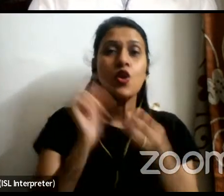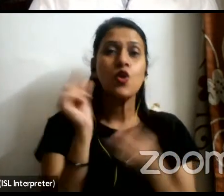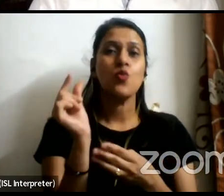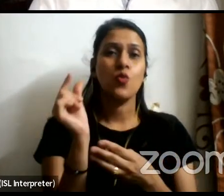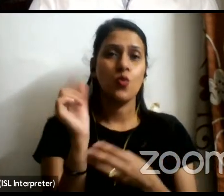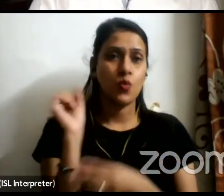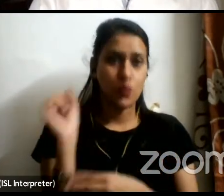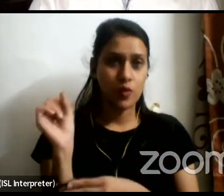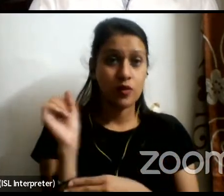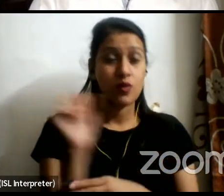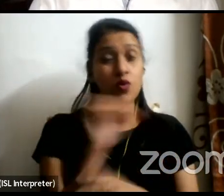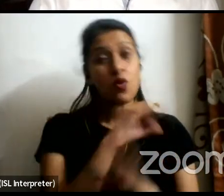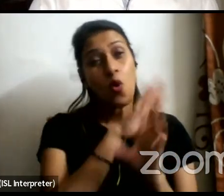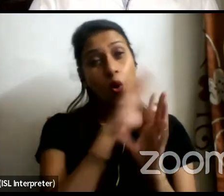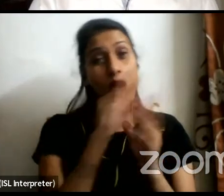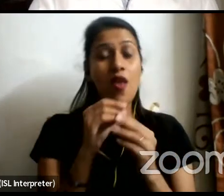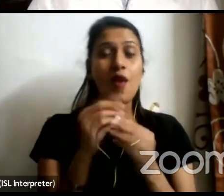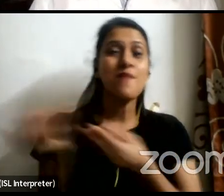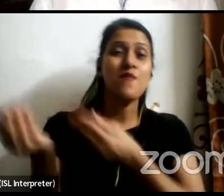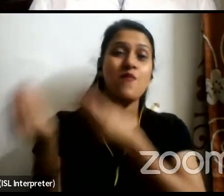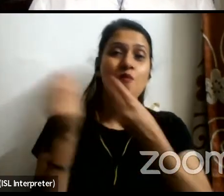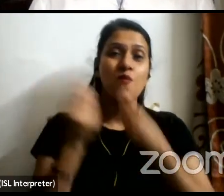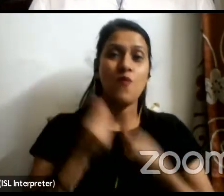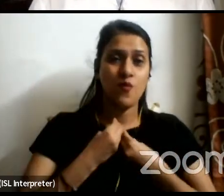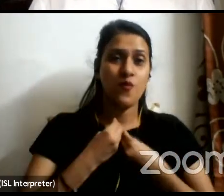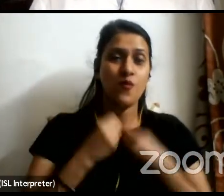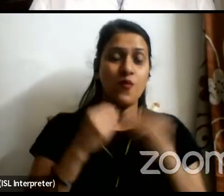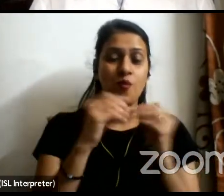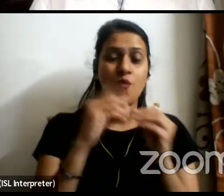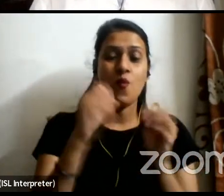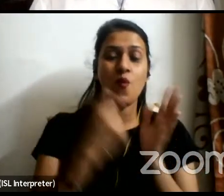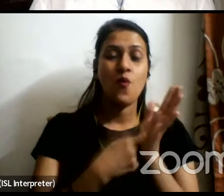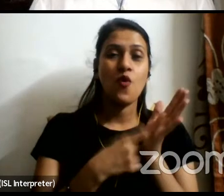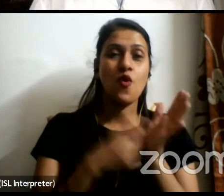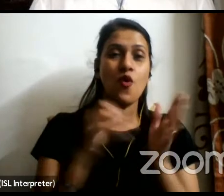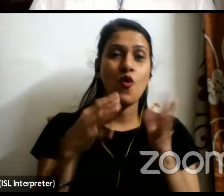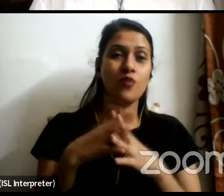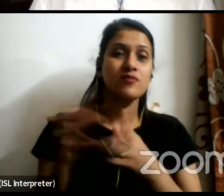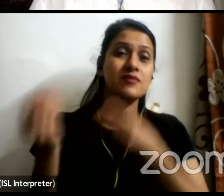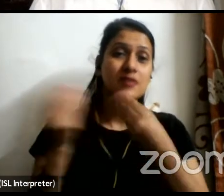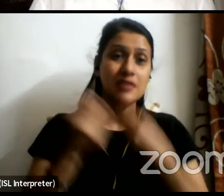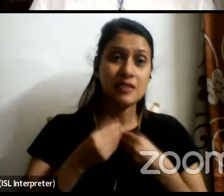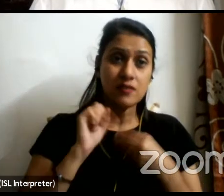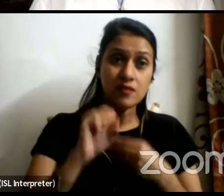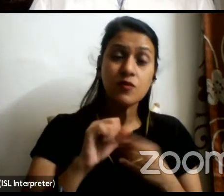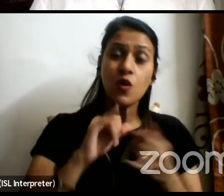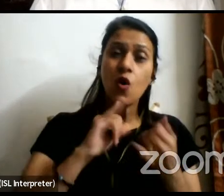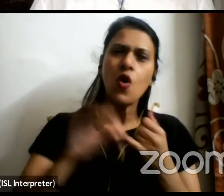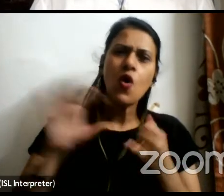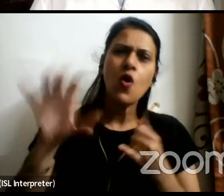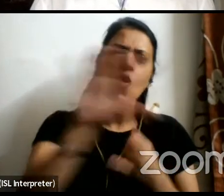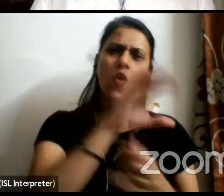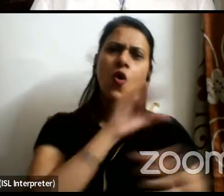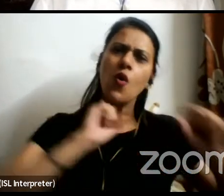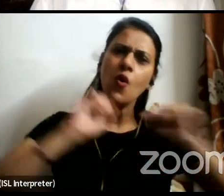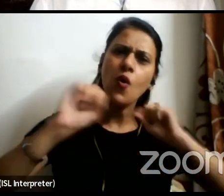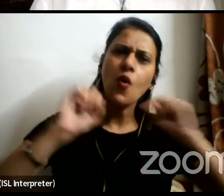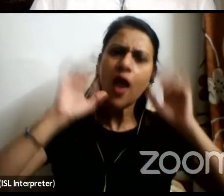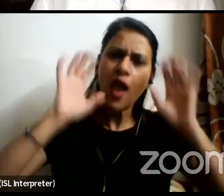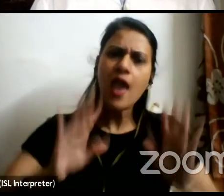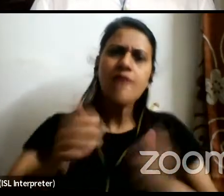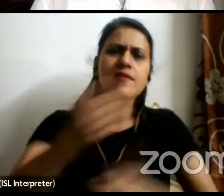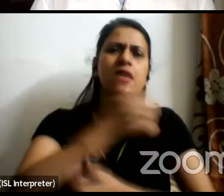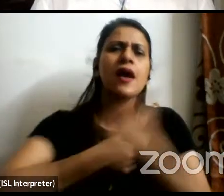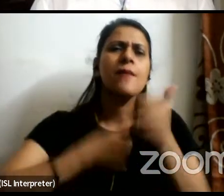in all the wonderful borrowing that we do from the EU, that every EU member state has its own competition law, which it